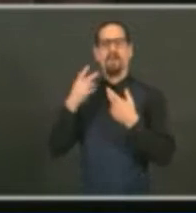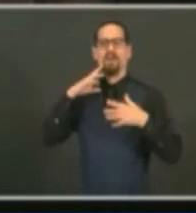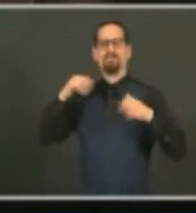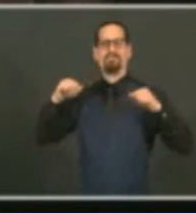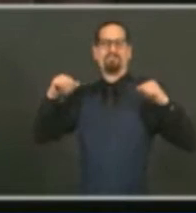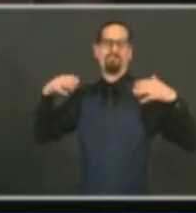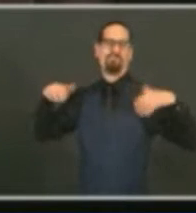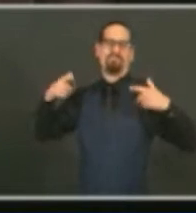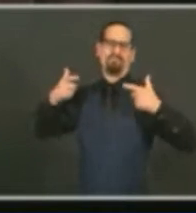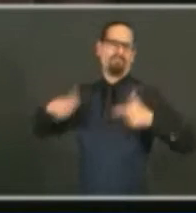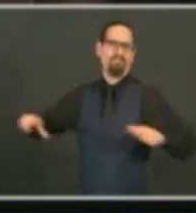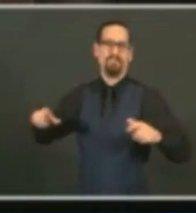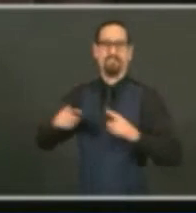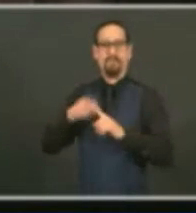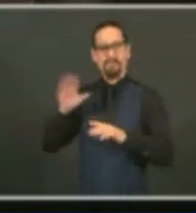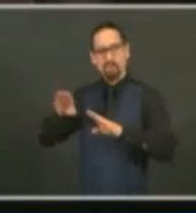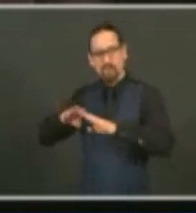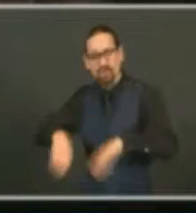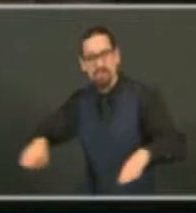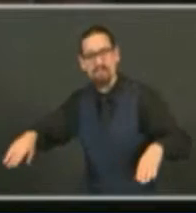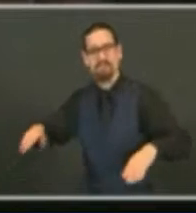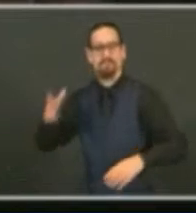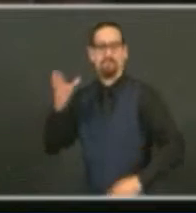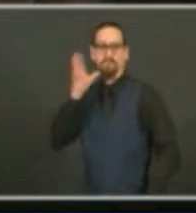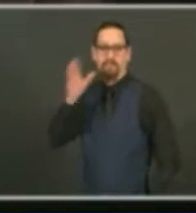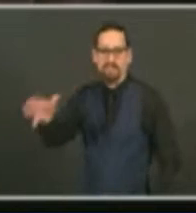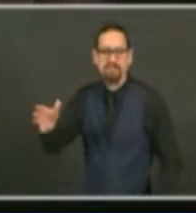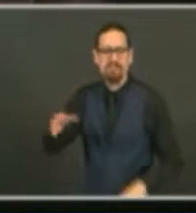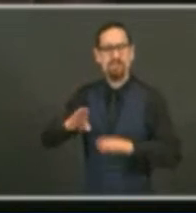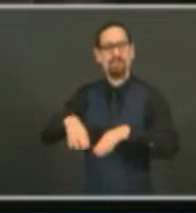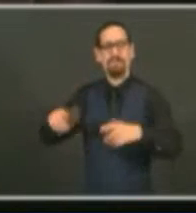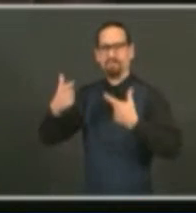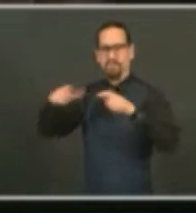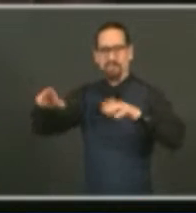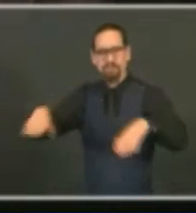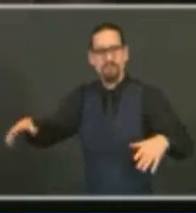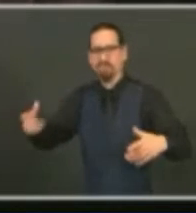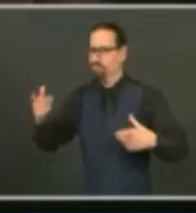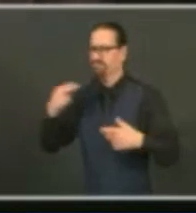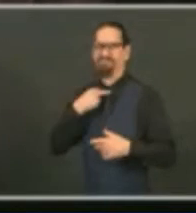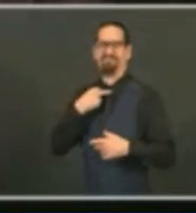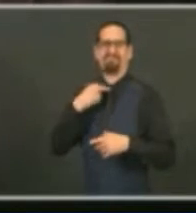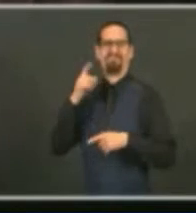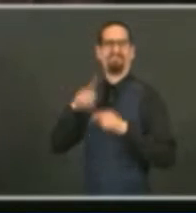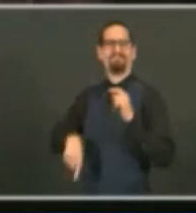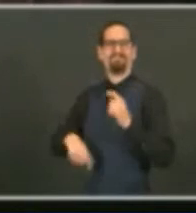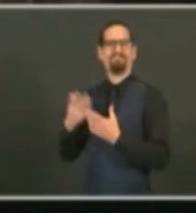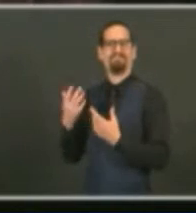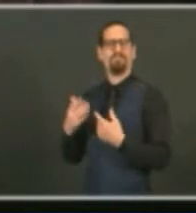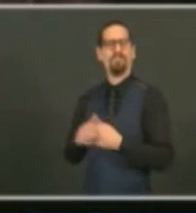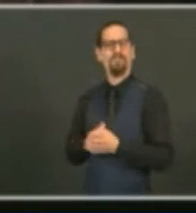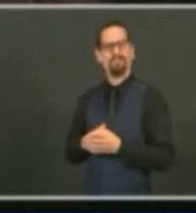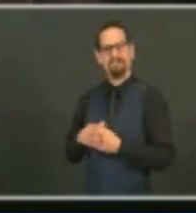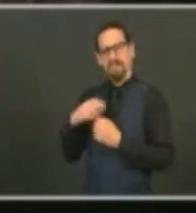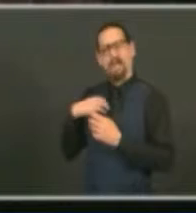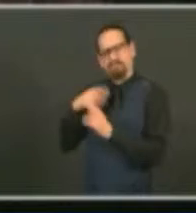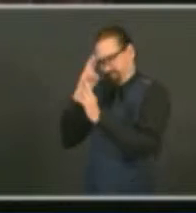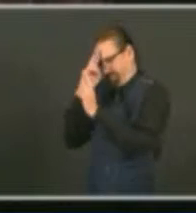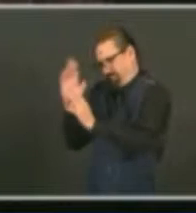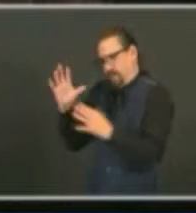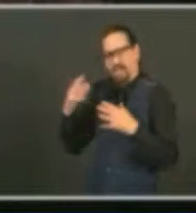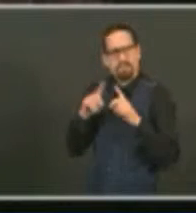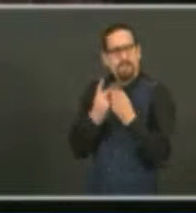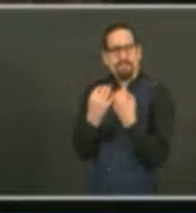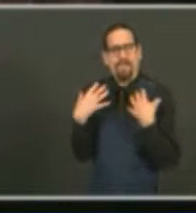all of his grandchildren are not going to be able to go. And with all due respect to the health department, the response is laughable.